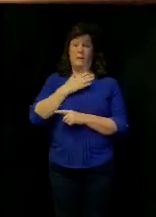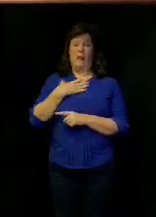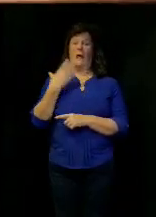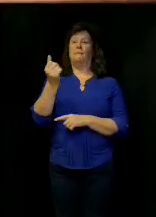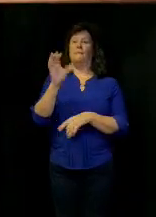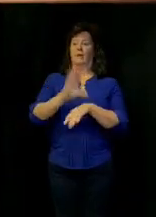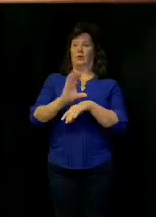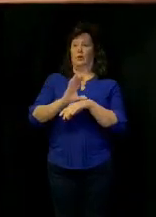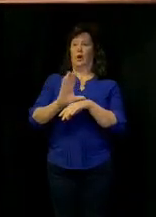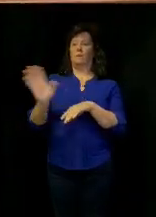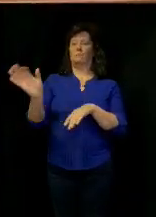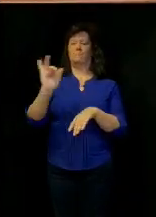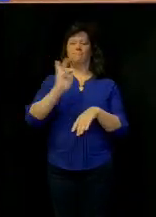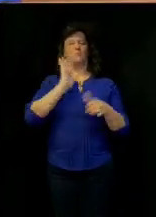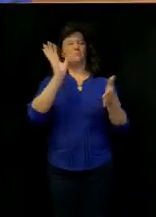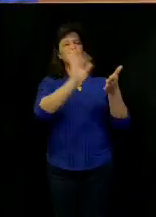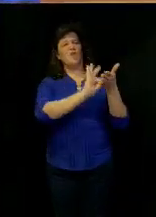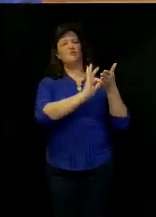I checked my box.